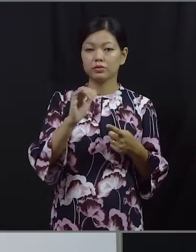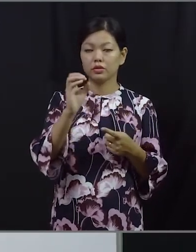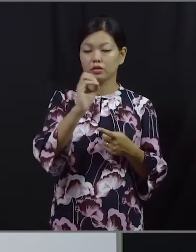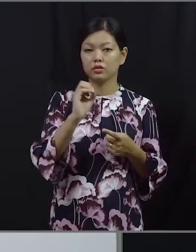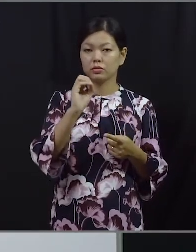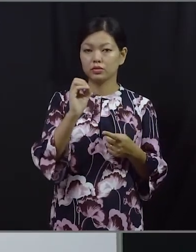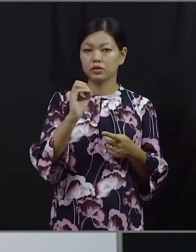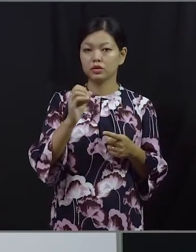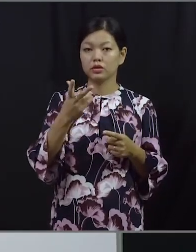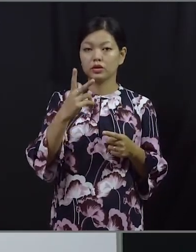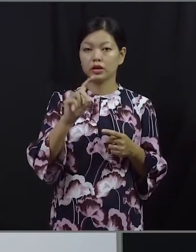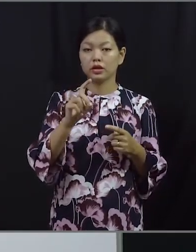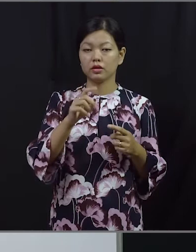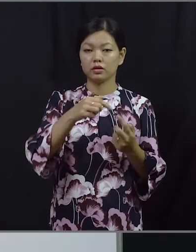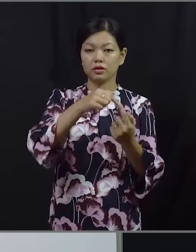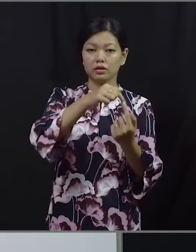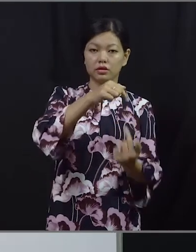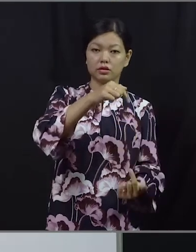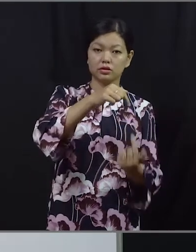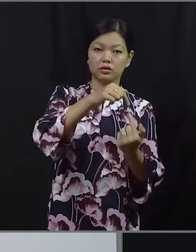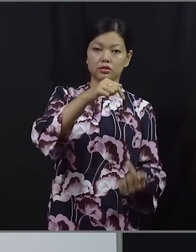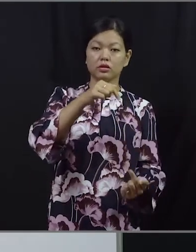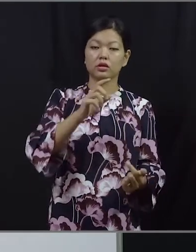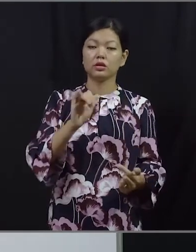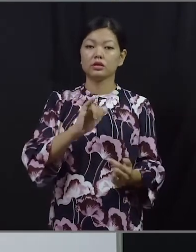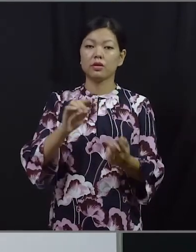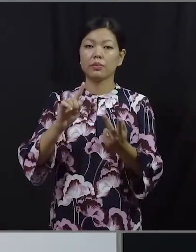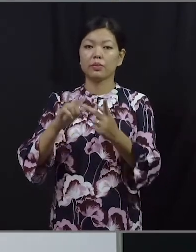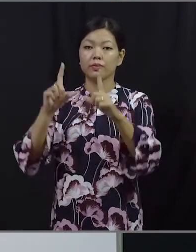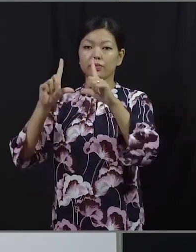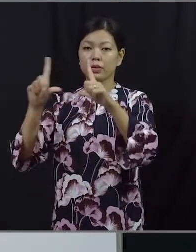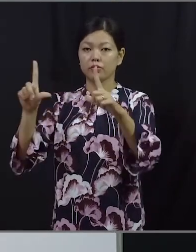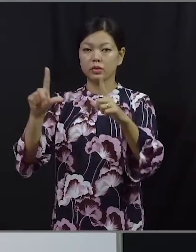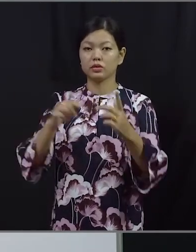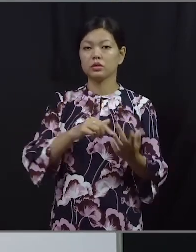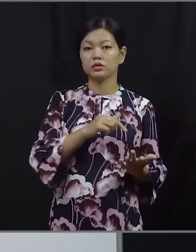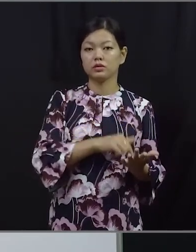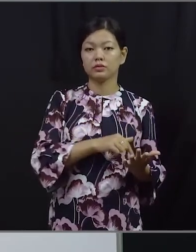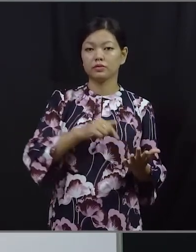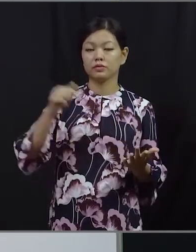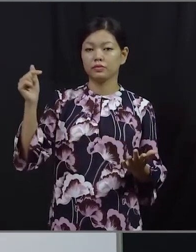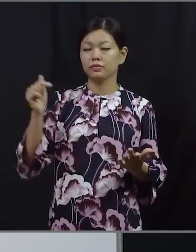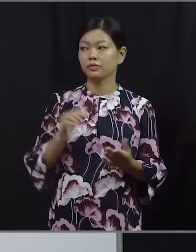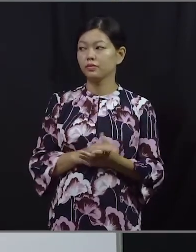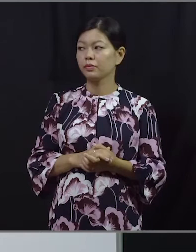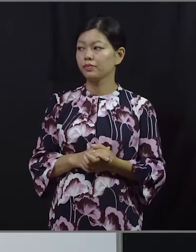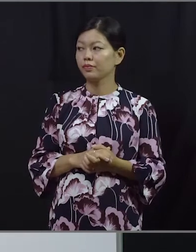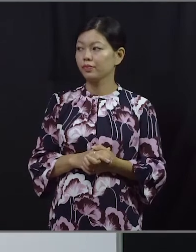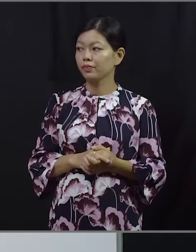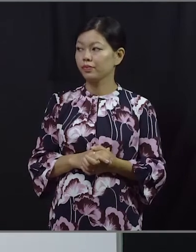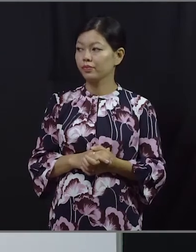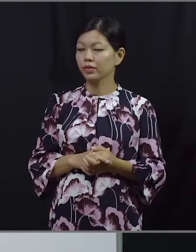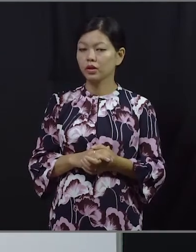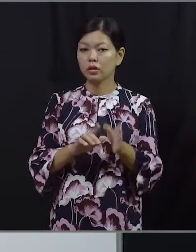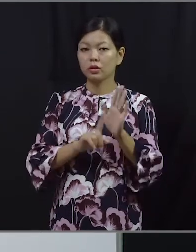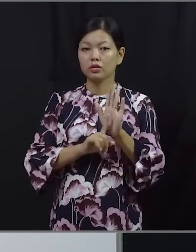It will, okay, I have clear. Okay, now I will extend back this ray. Okay. So, to show the